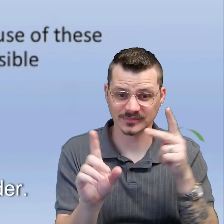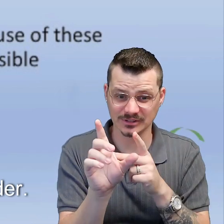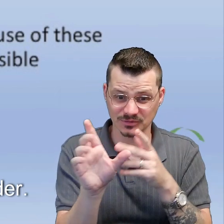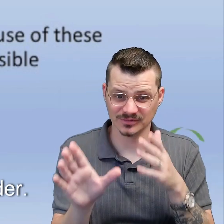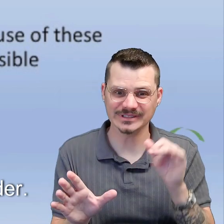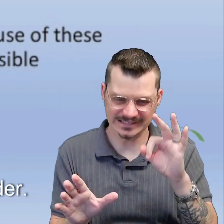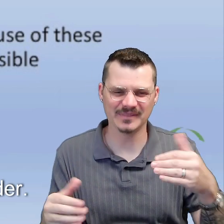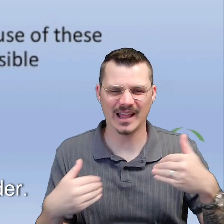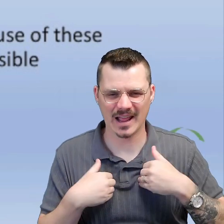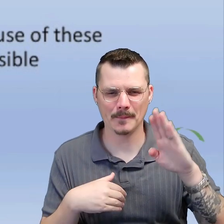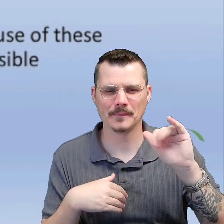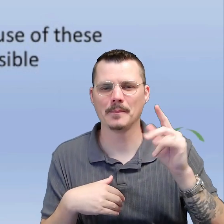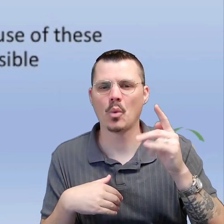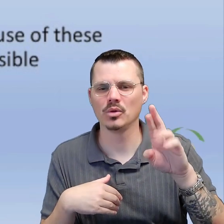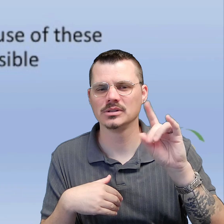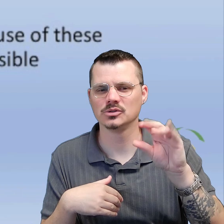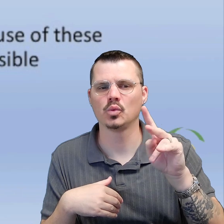they have bipolar disorder.